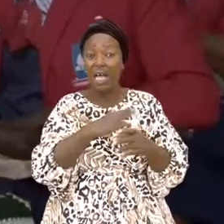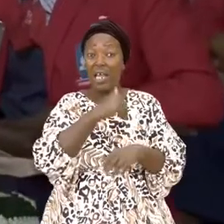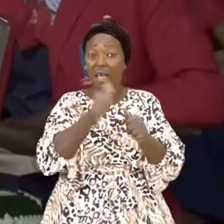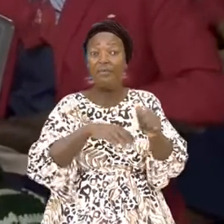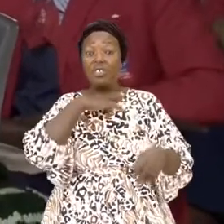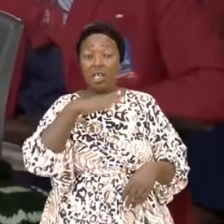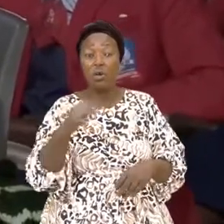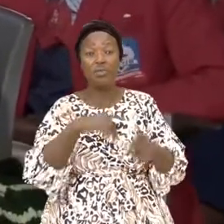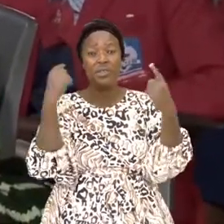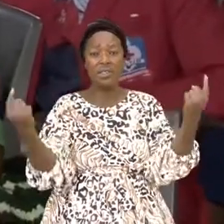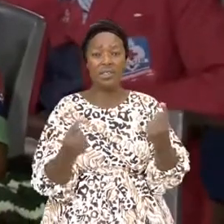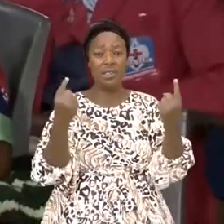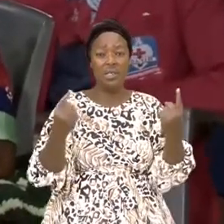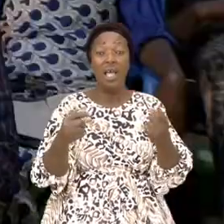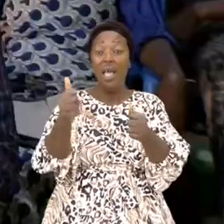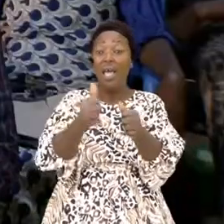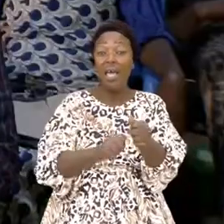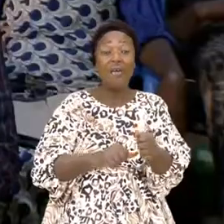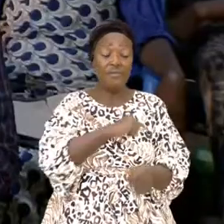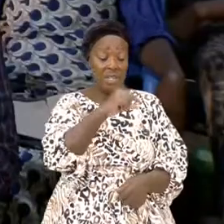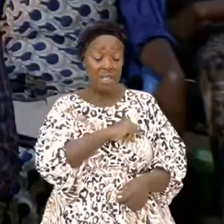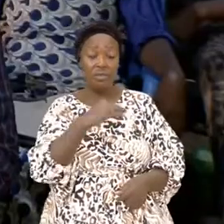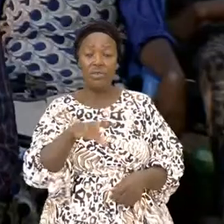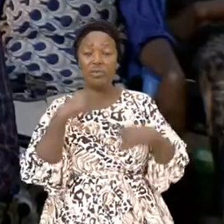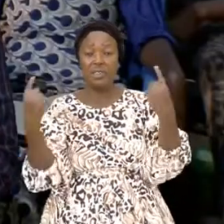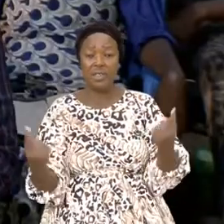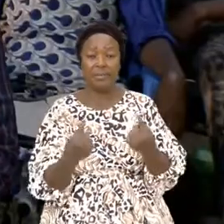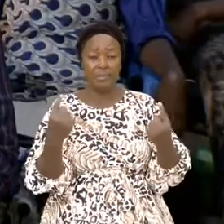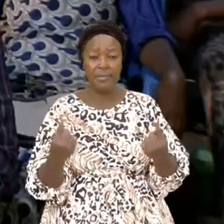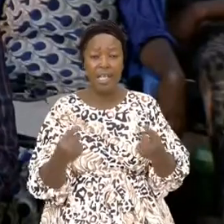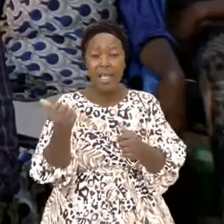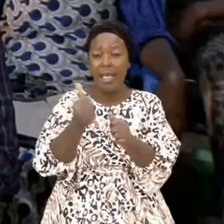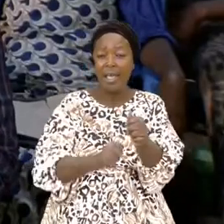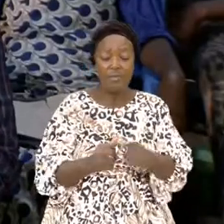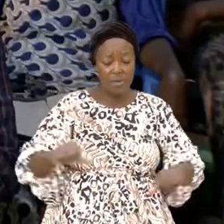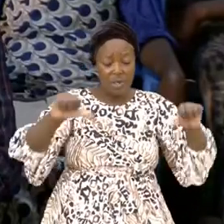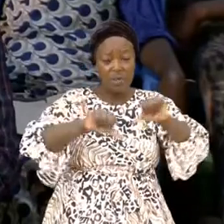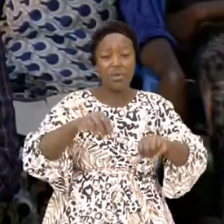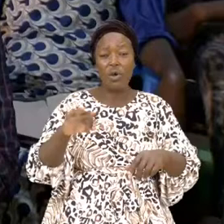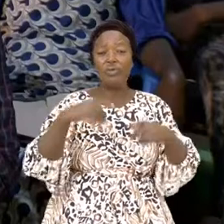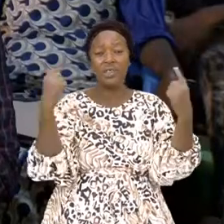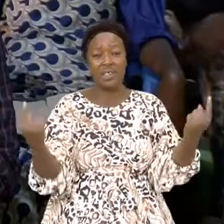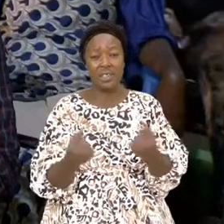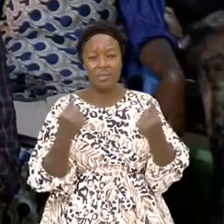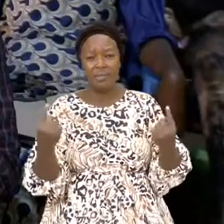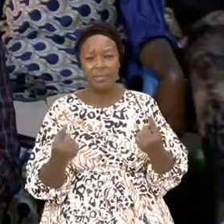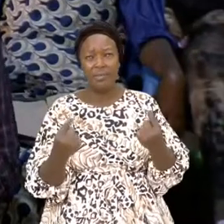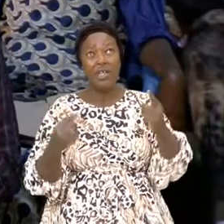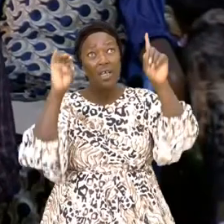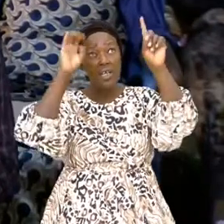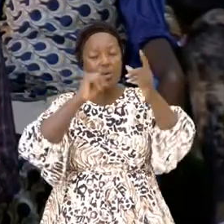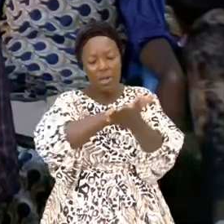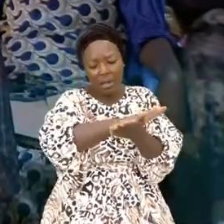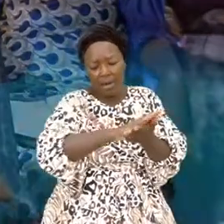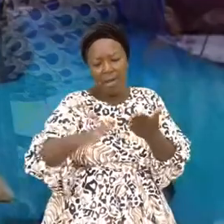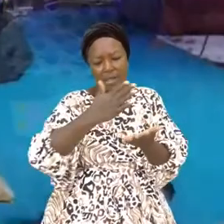of sin, every guilt of sin, every condemnation of sin, He'll wipe